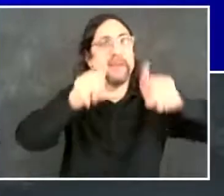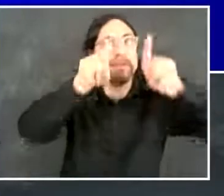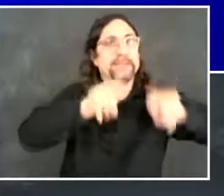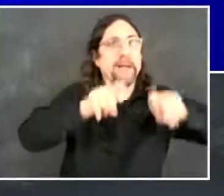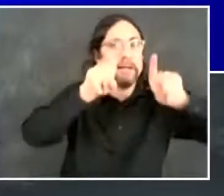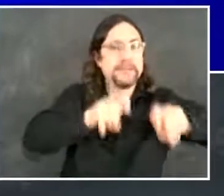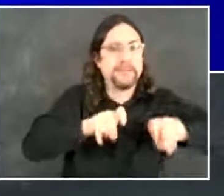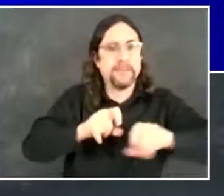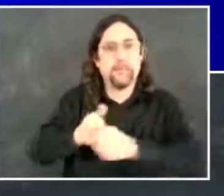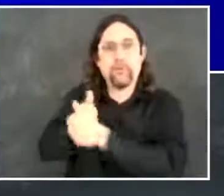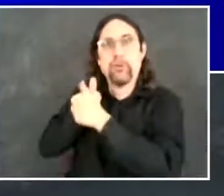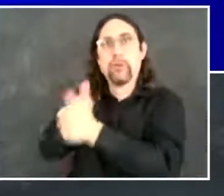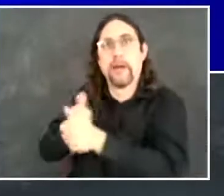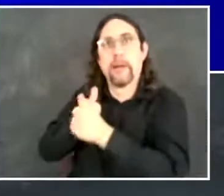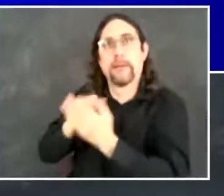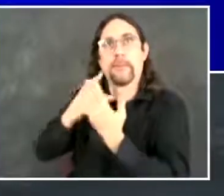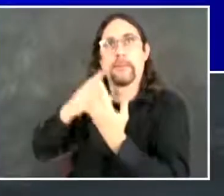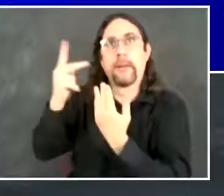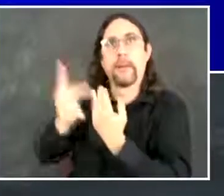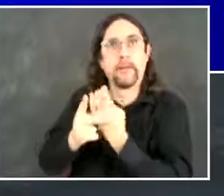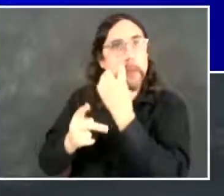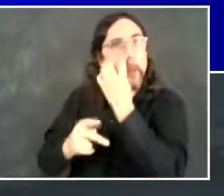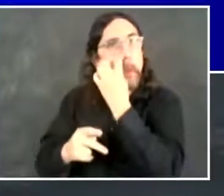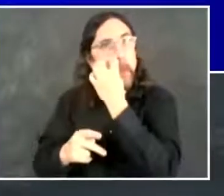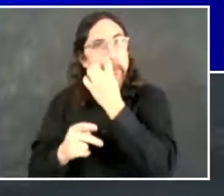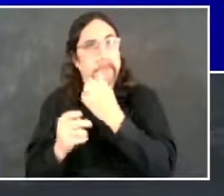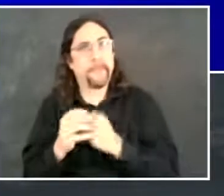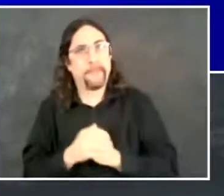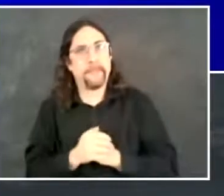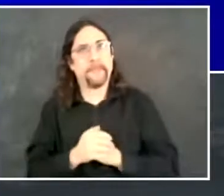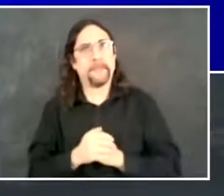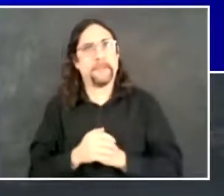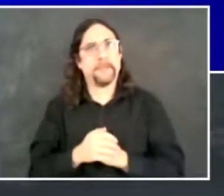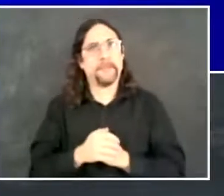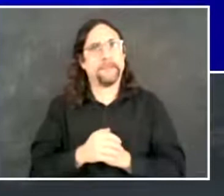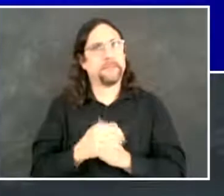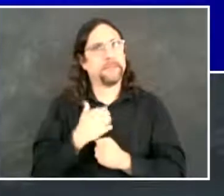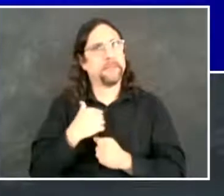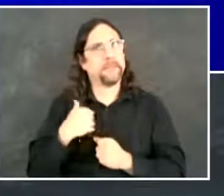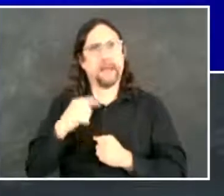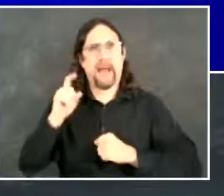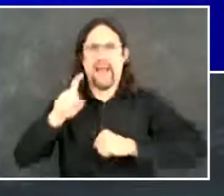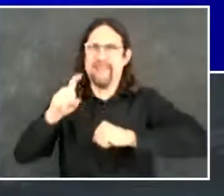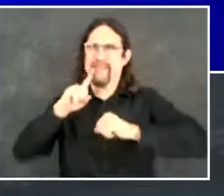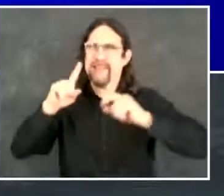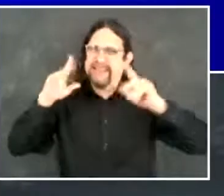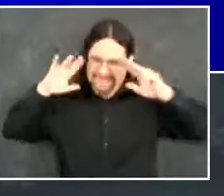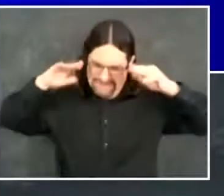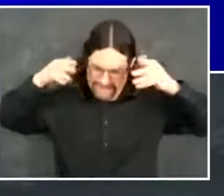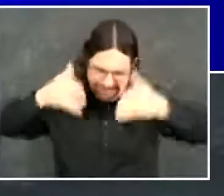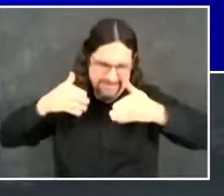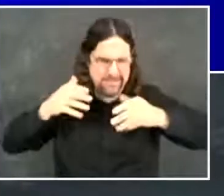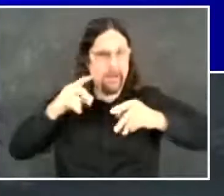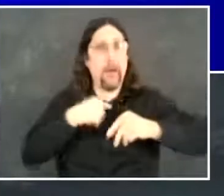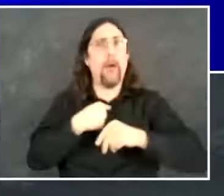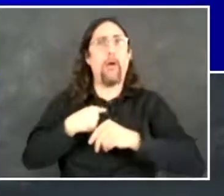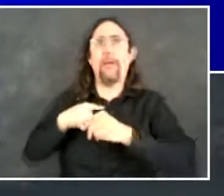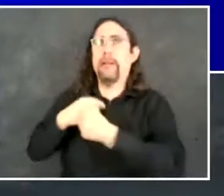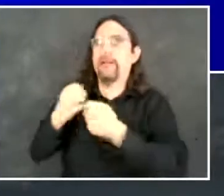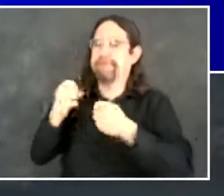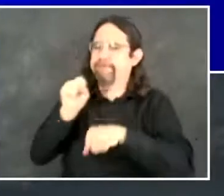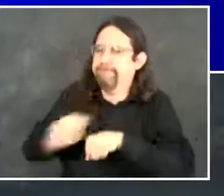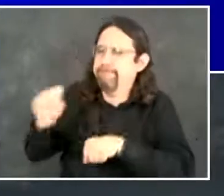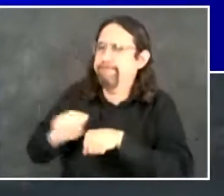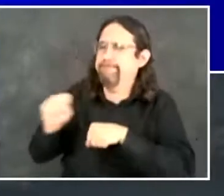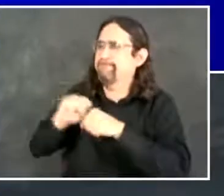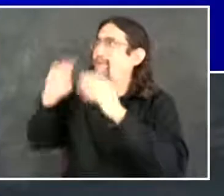so strong that literally every single new case, we can trace the contacts and act on them with quarantine, with testing, et